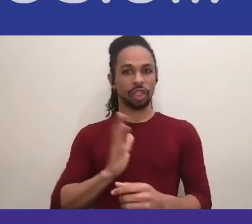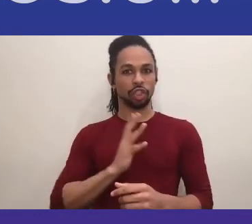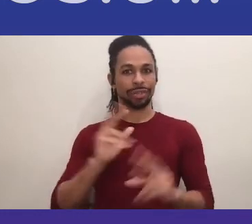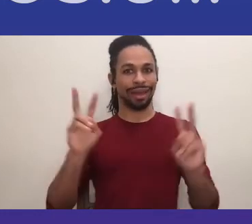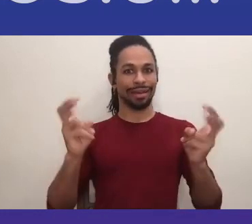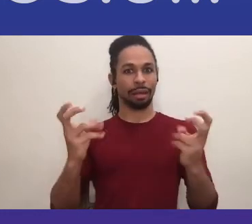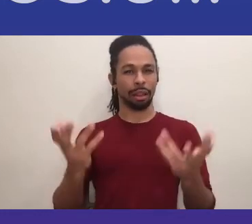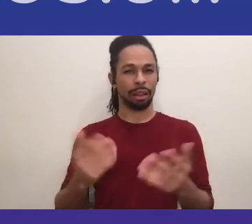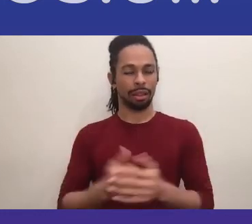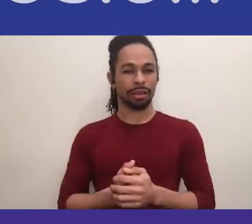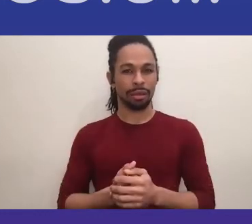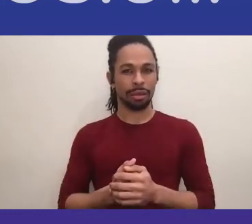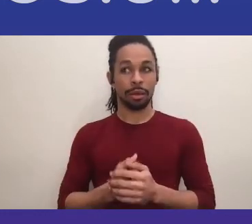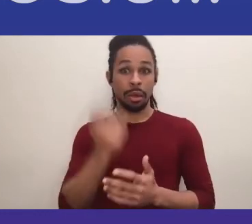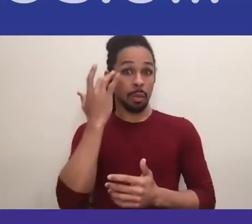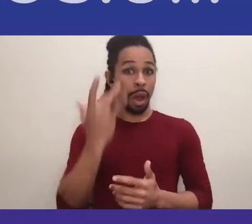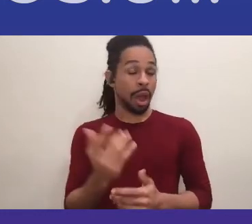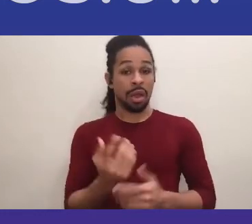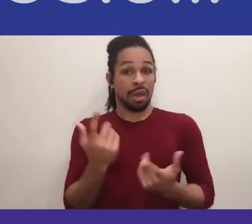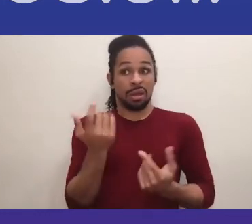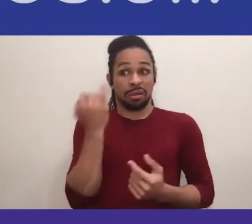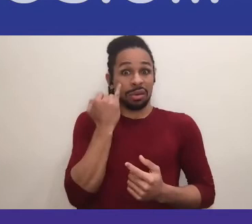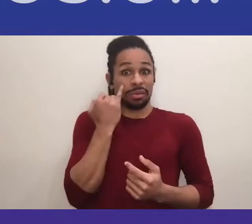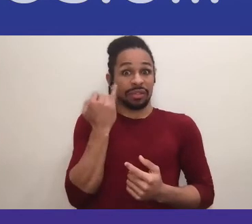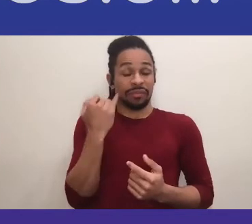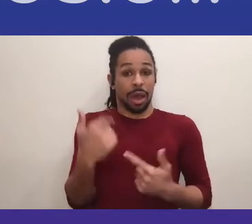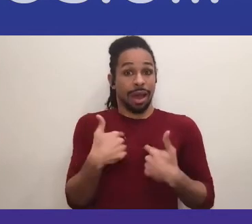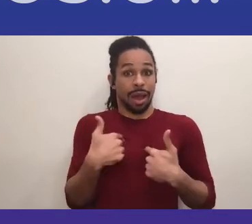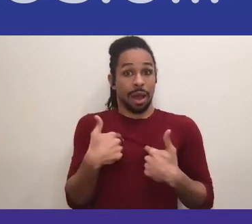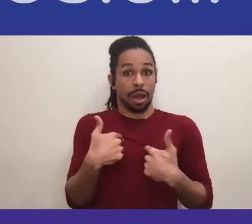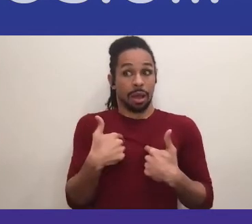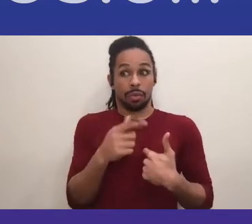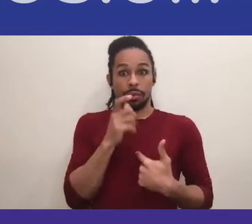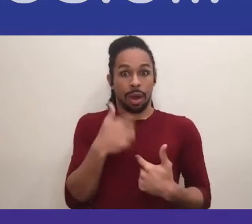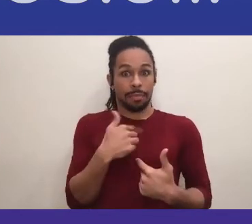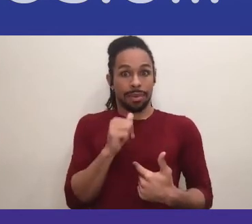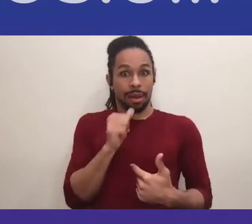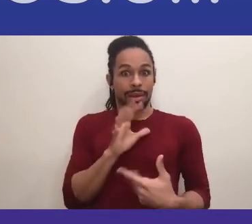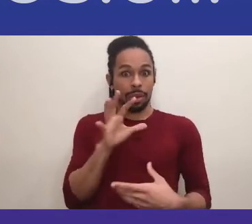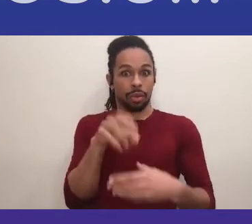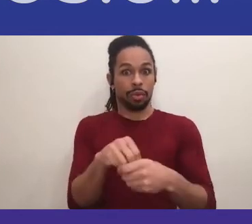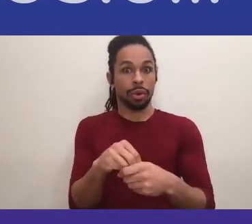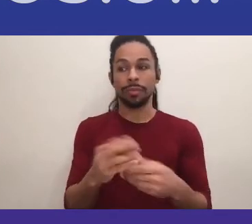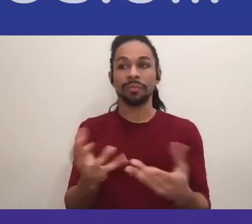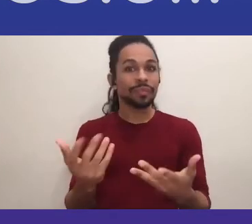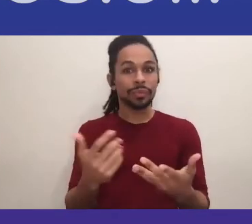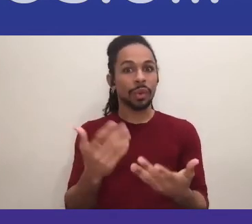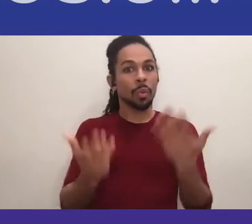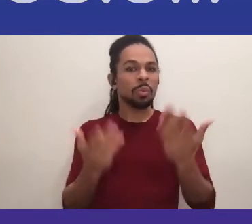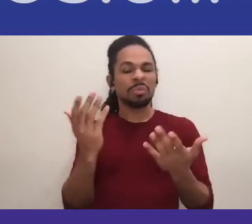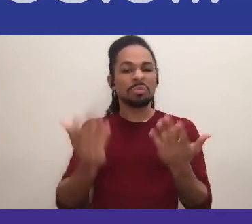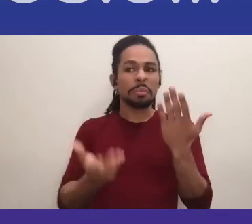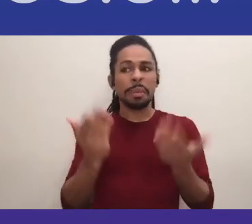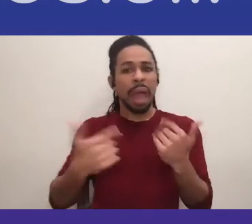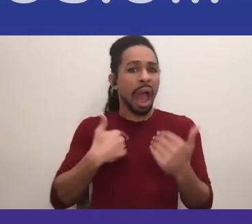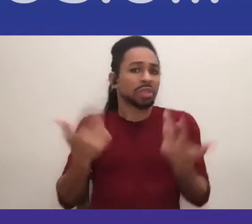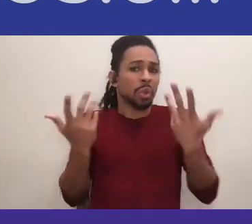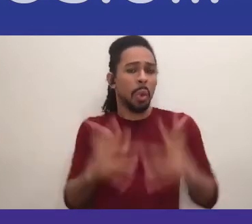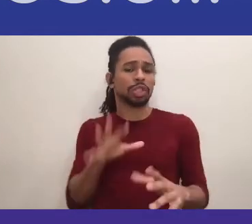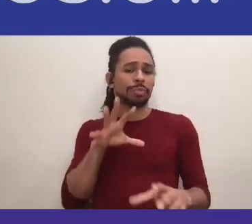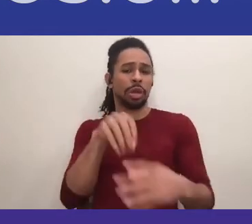if I, who have not been included, don't even want to be included in